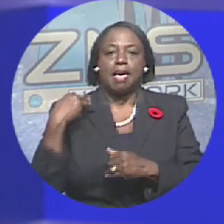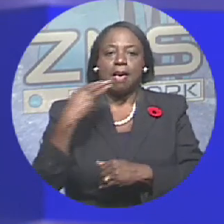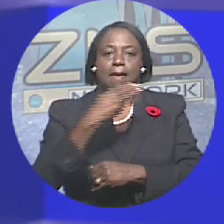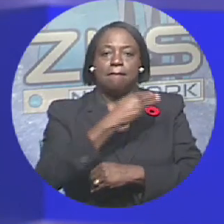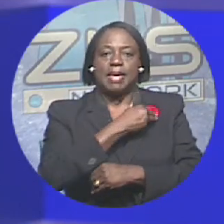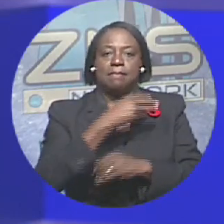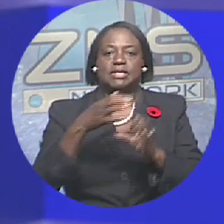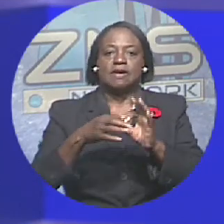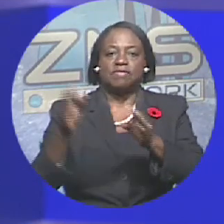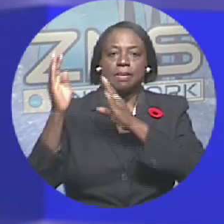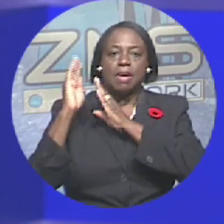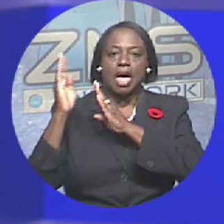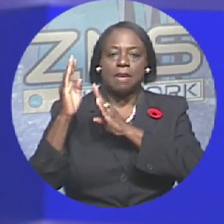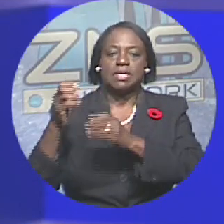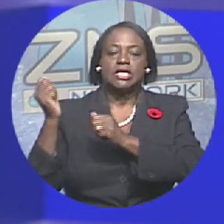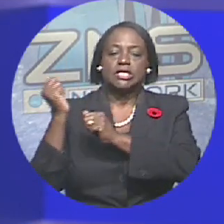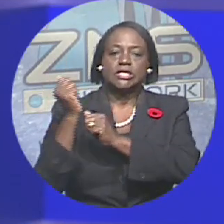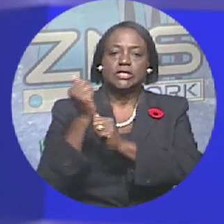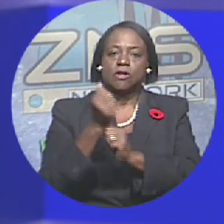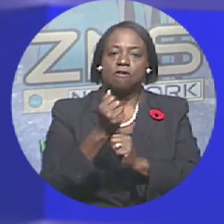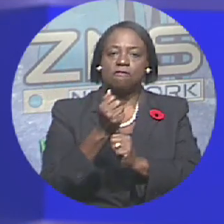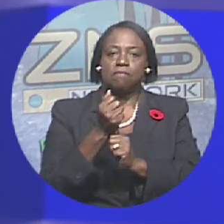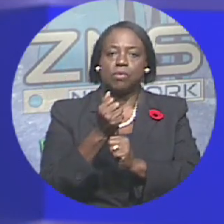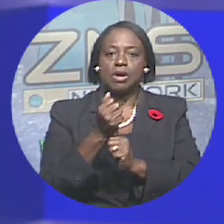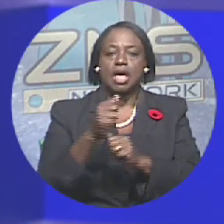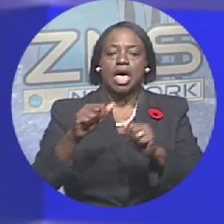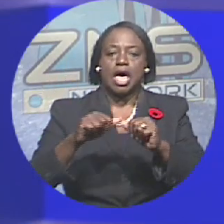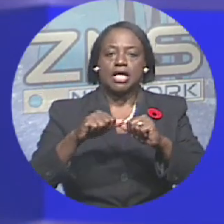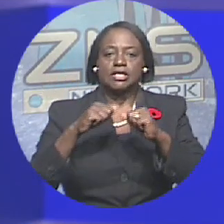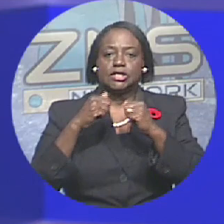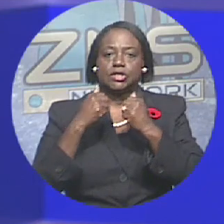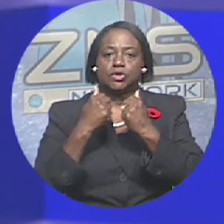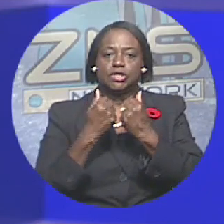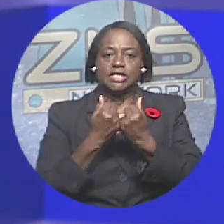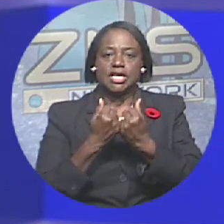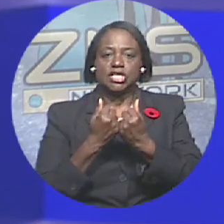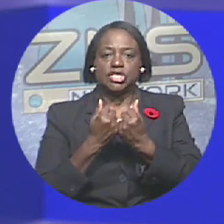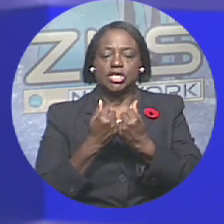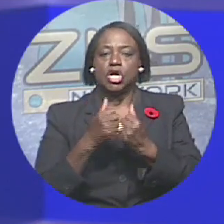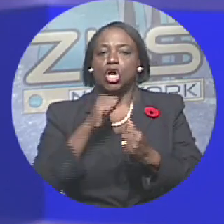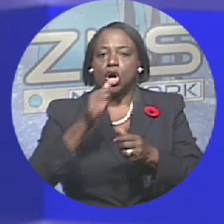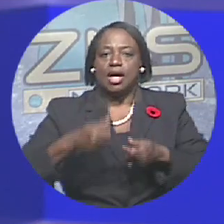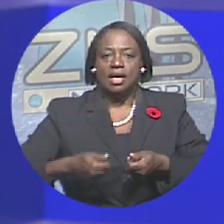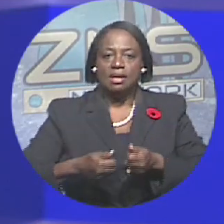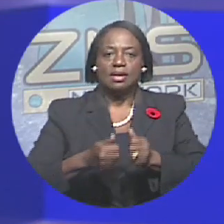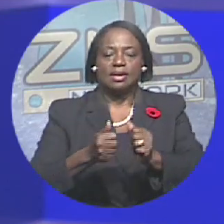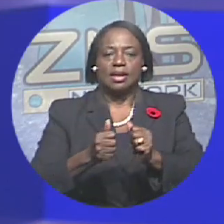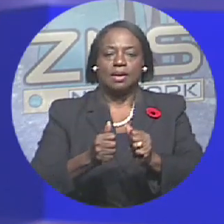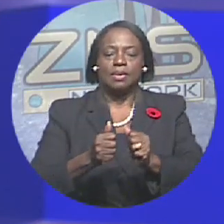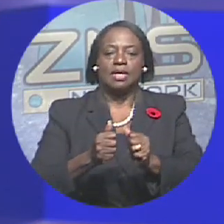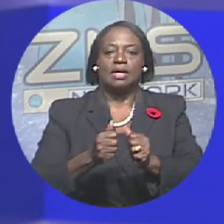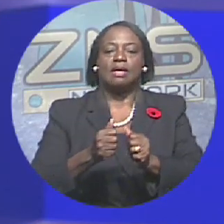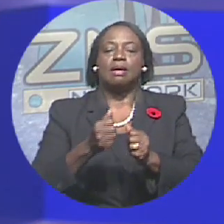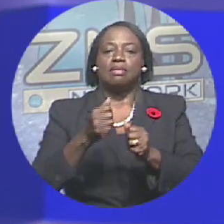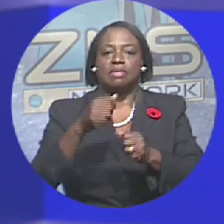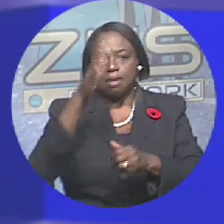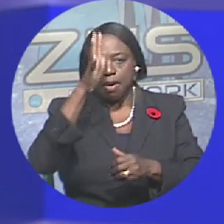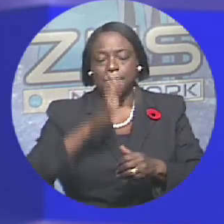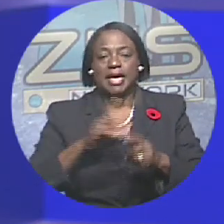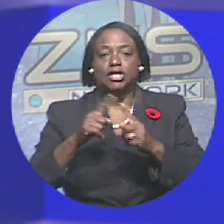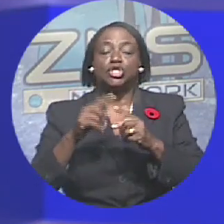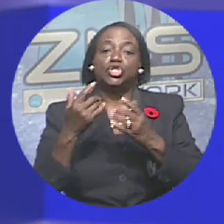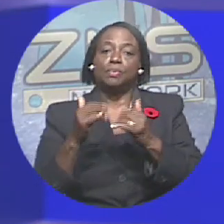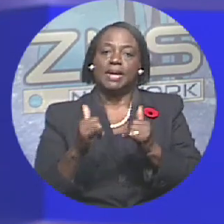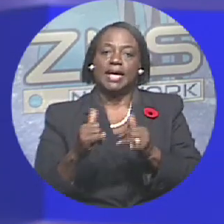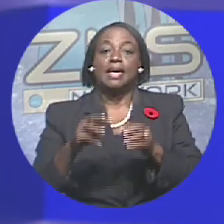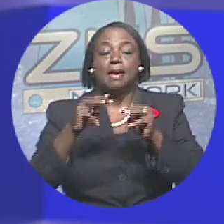Federation Executive Board not allowing certain players to compete at the recently held National Softball Round Robin Championships might